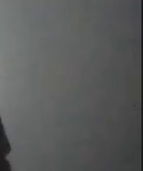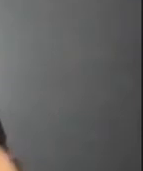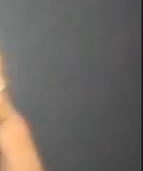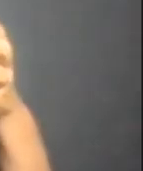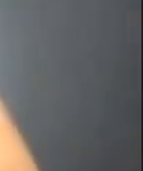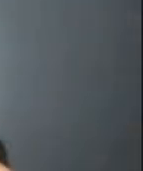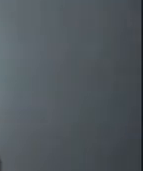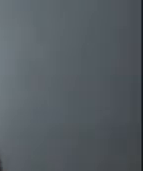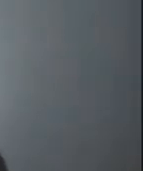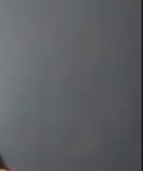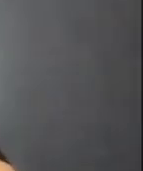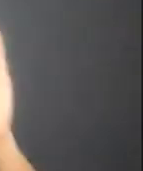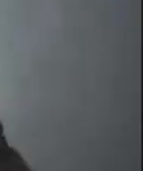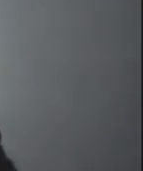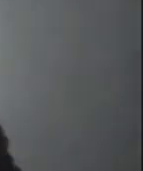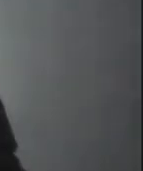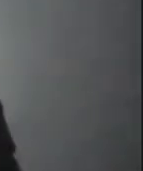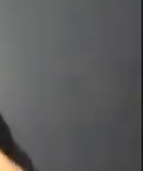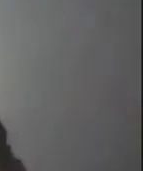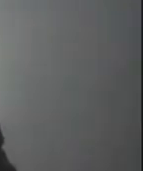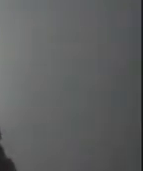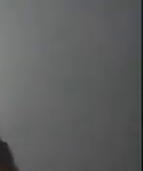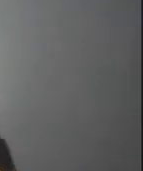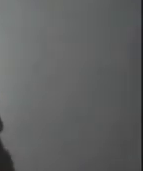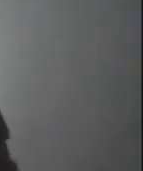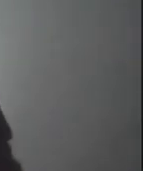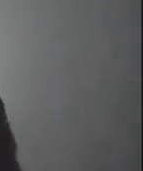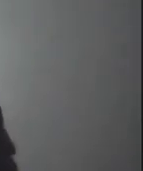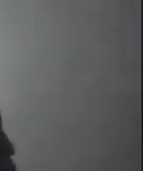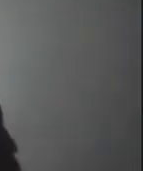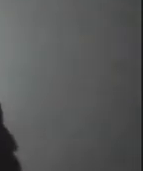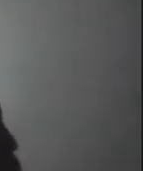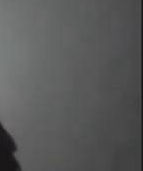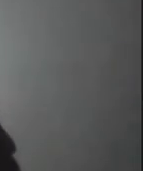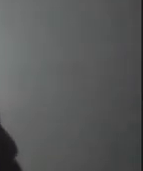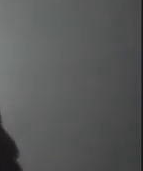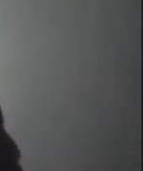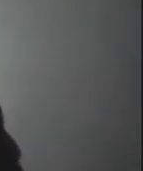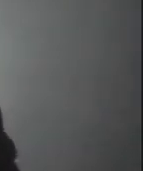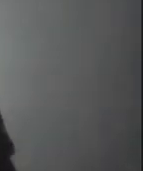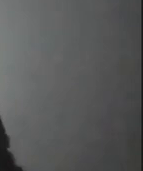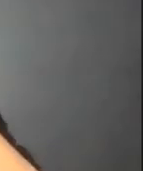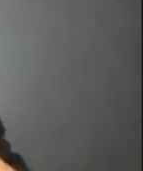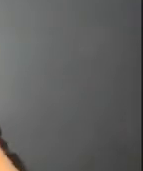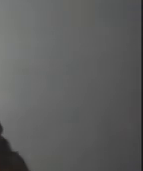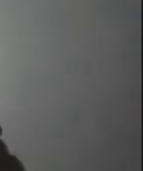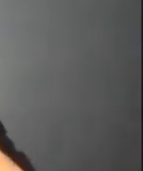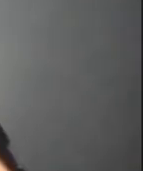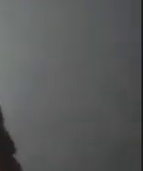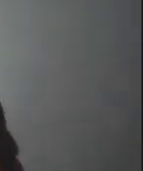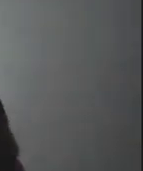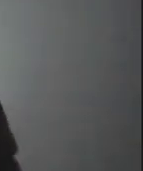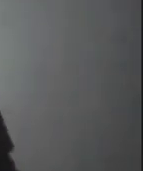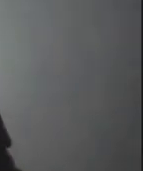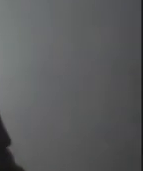now an ally in our struggle to get our human rights, to get the Sustainable Development Goals, which says leave